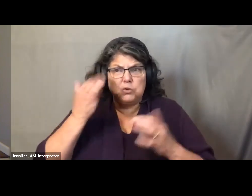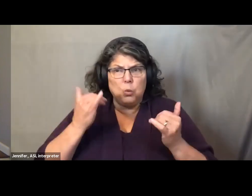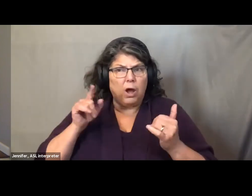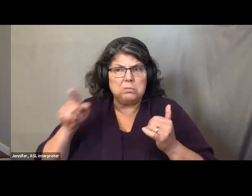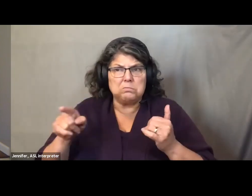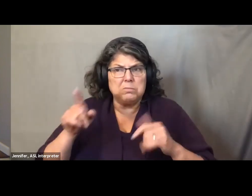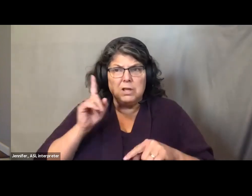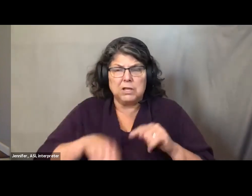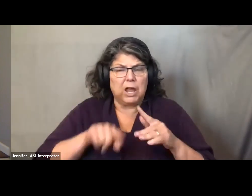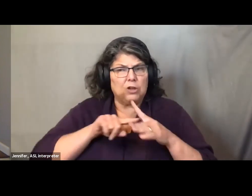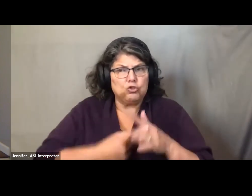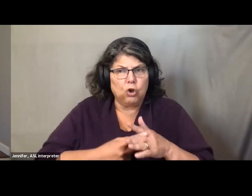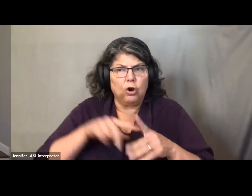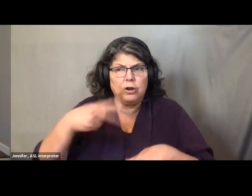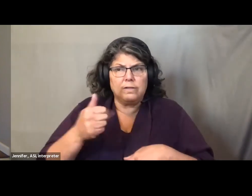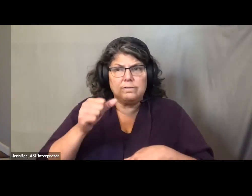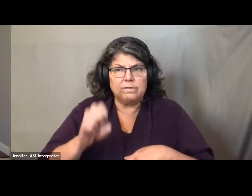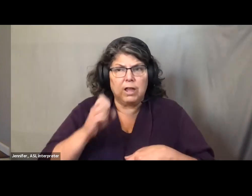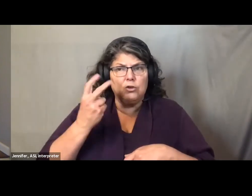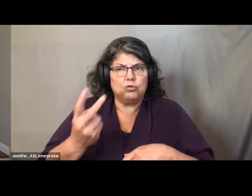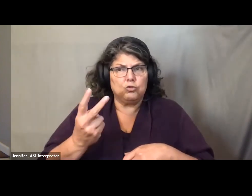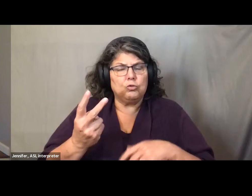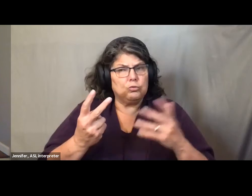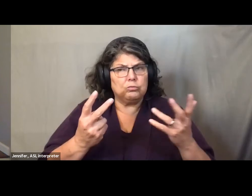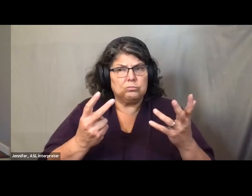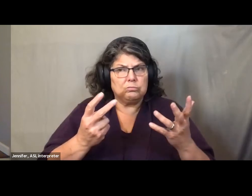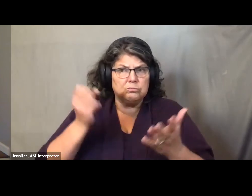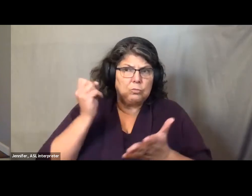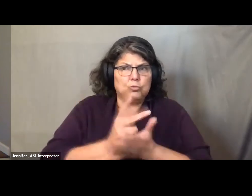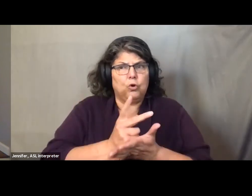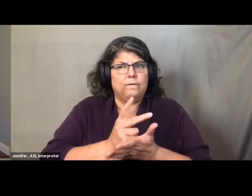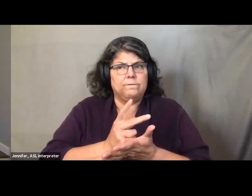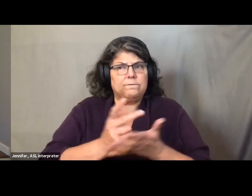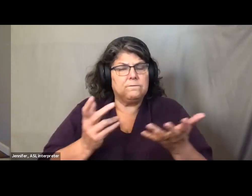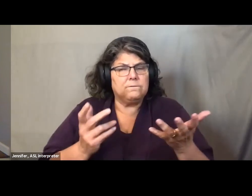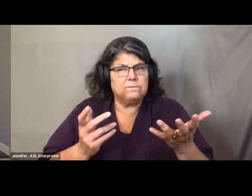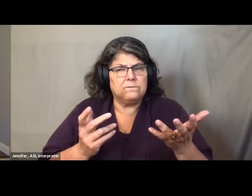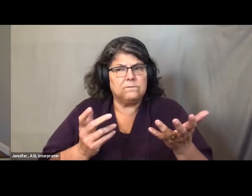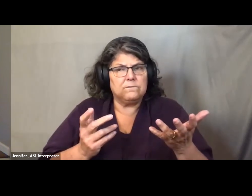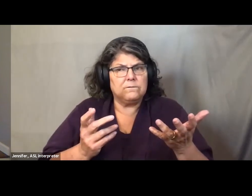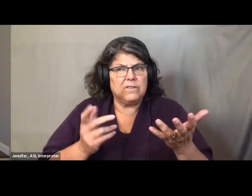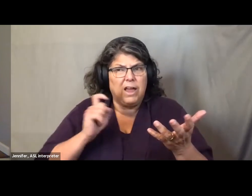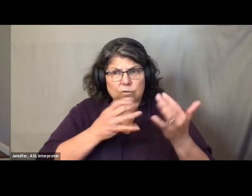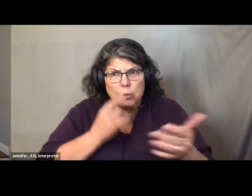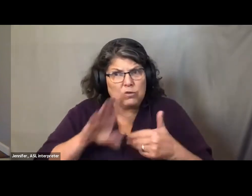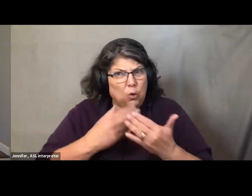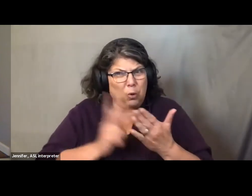2 debris removal application from being approved in the city until the entire project is done.